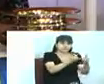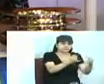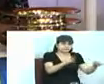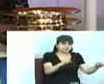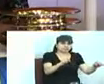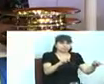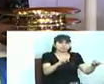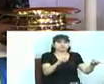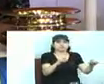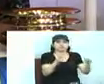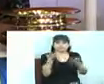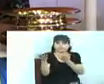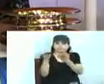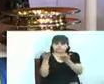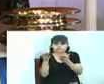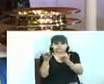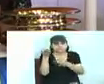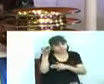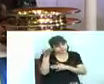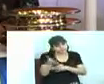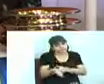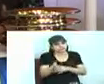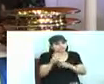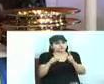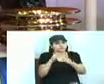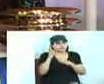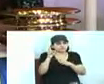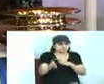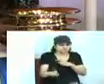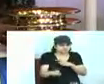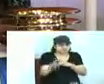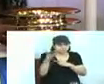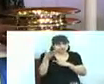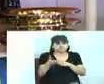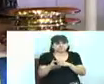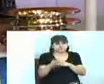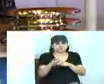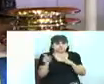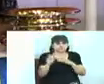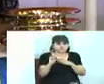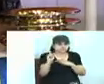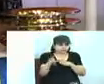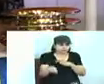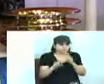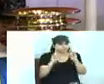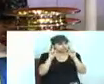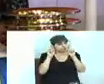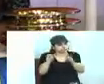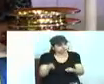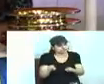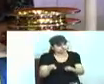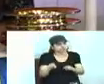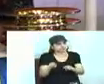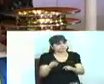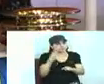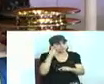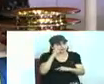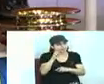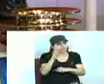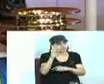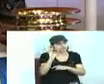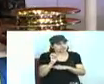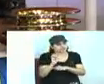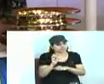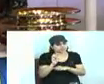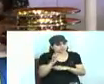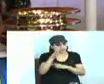Yes. It's the ministry of being present when we need to be present where we need to go in order to be God's